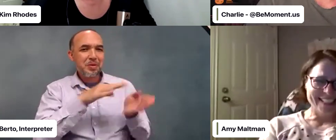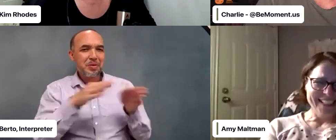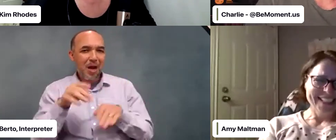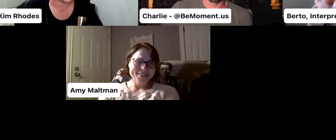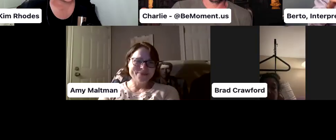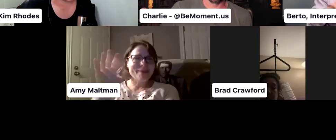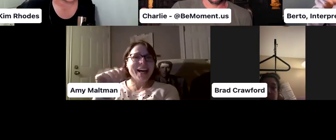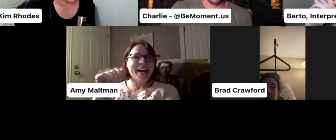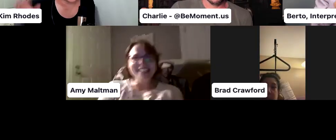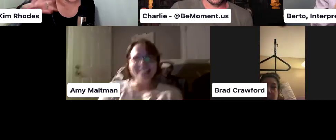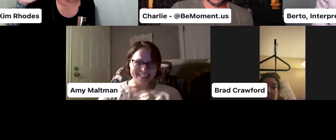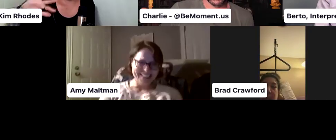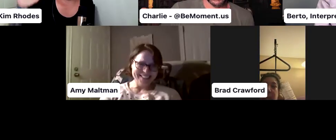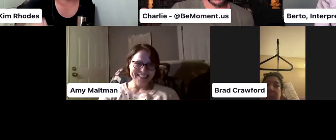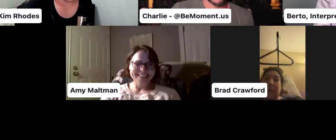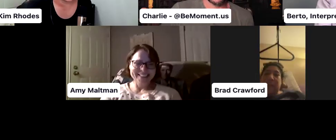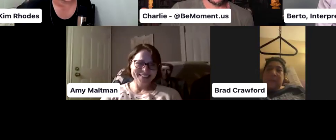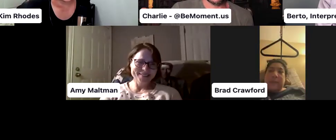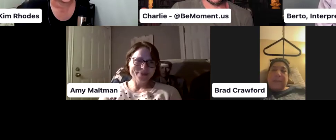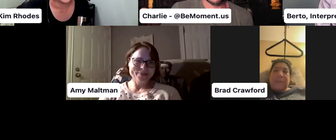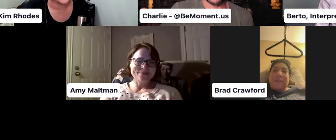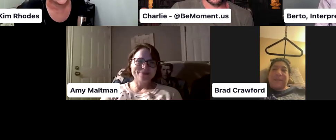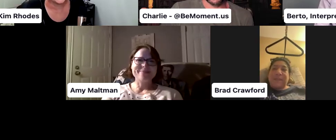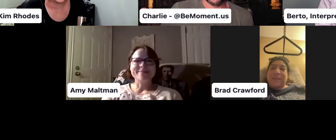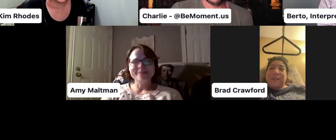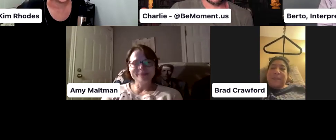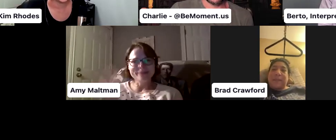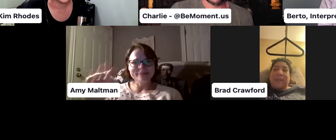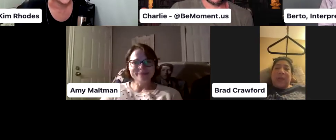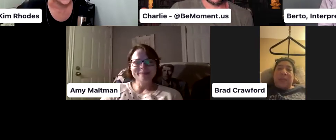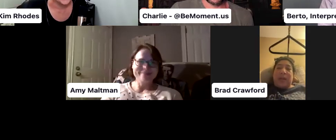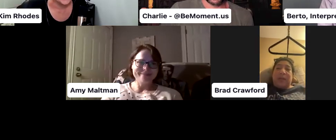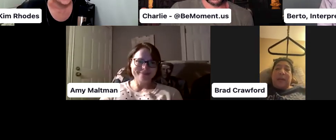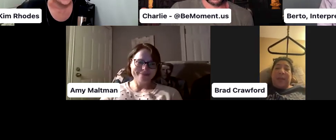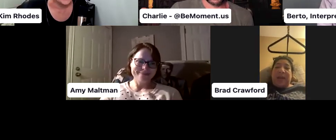Okay. Love you, Amy. Bye. Thank you. Bye.